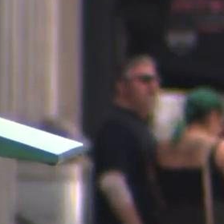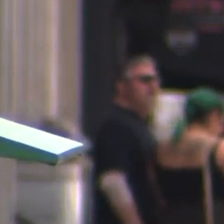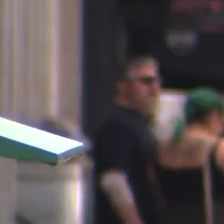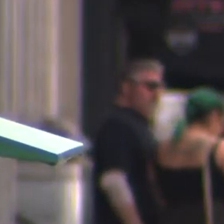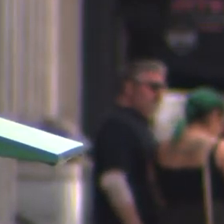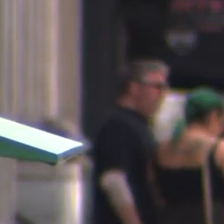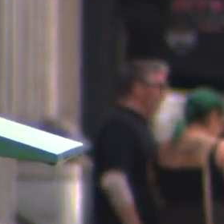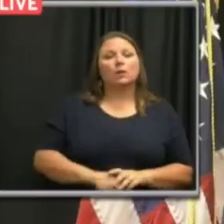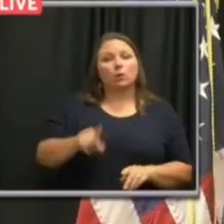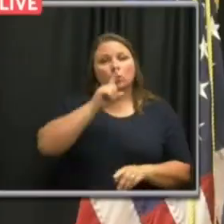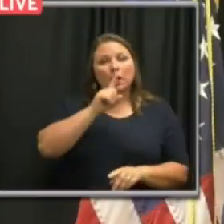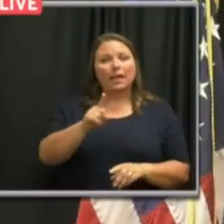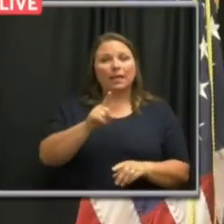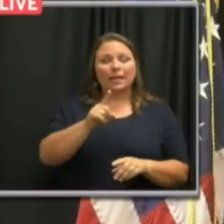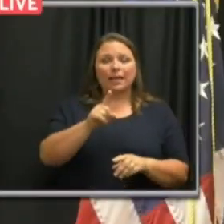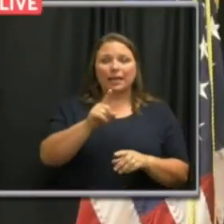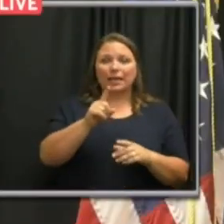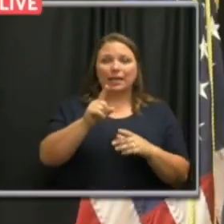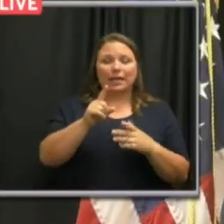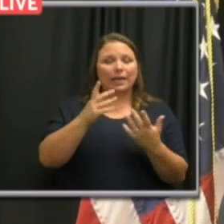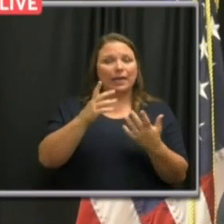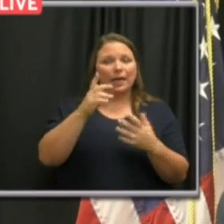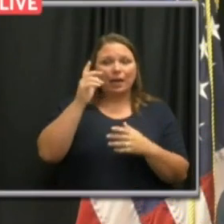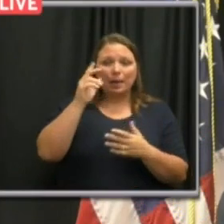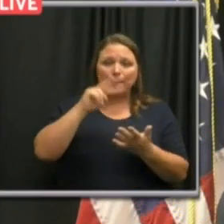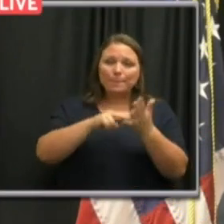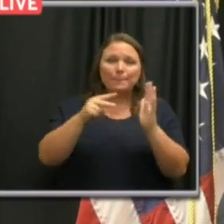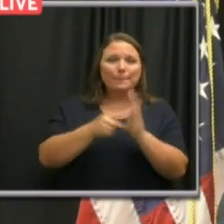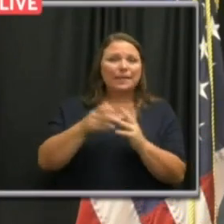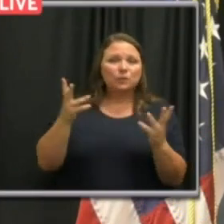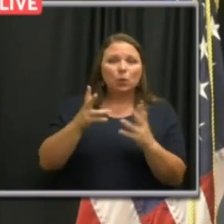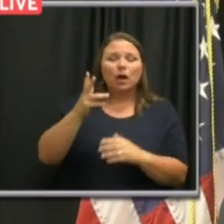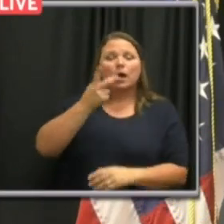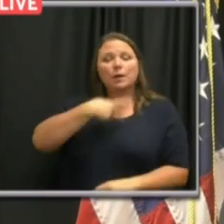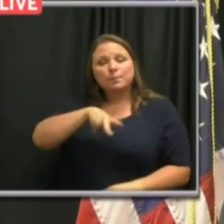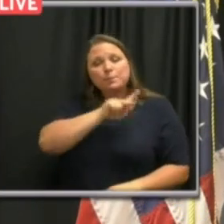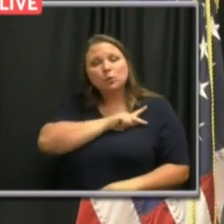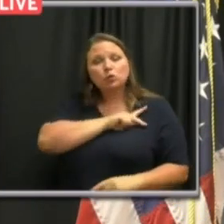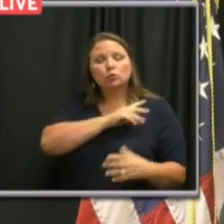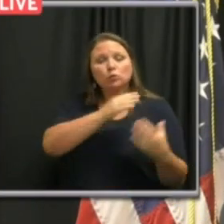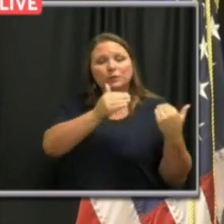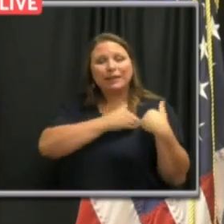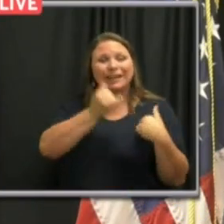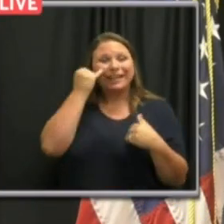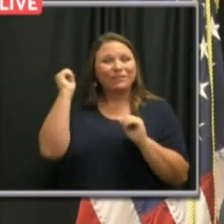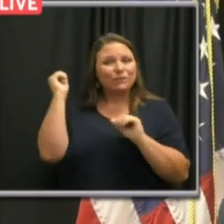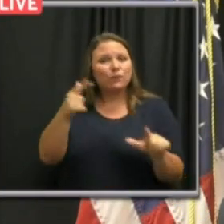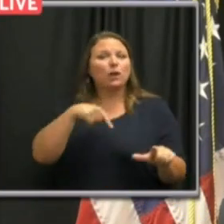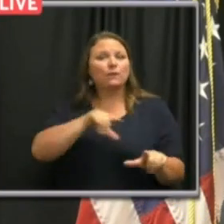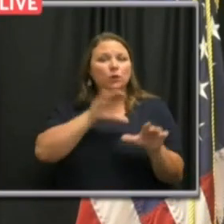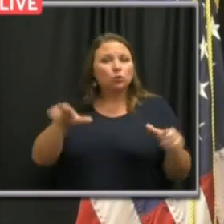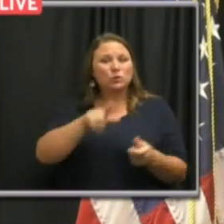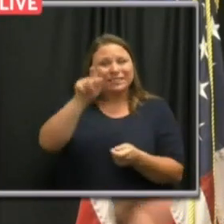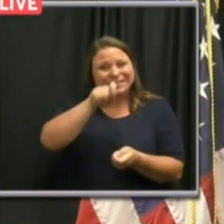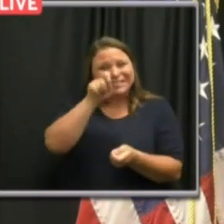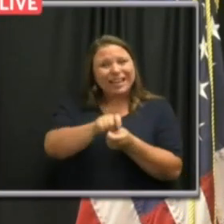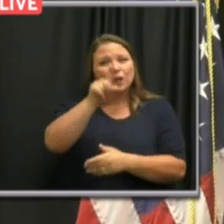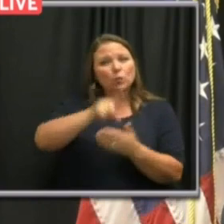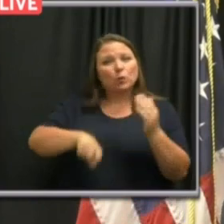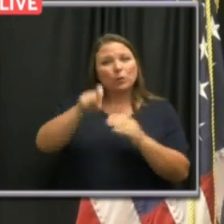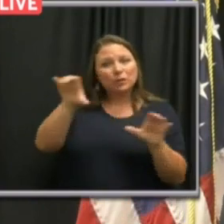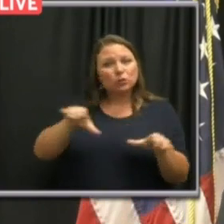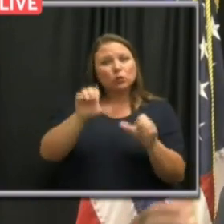seat. Personal responsibility. If each one of us does what we need to do, we can keep moving